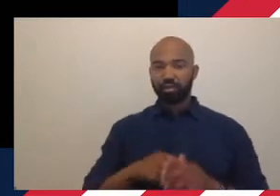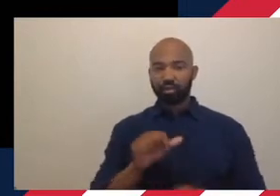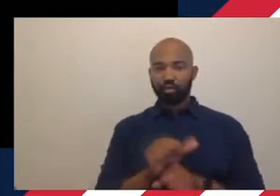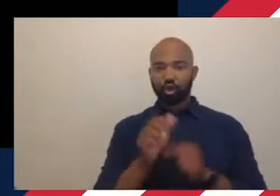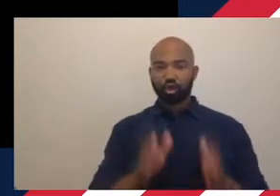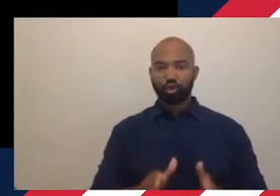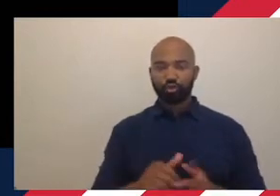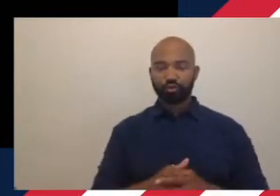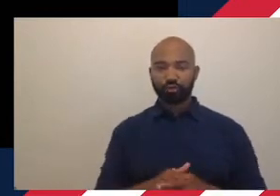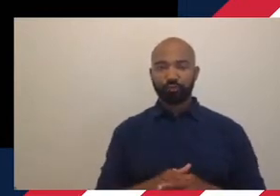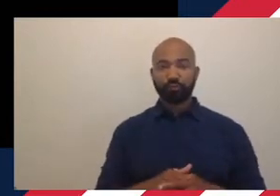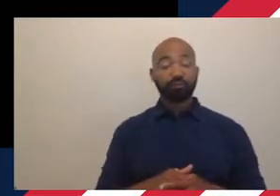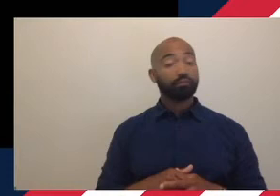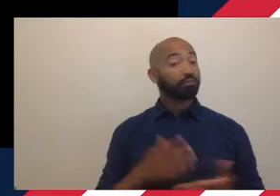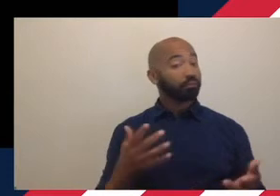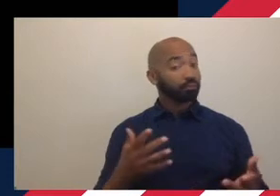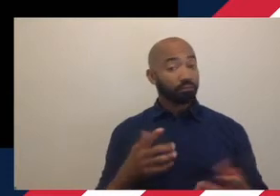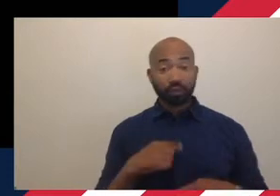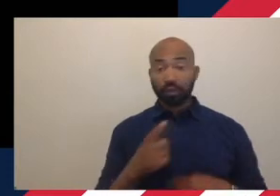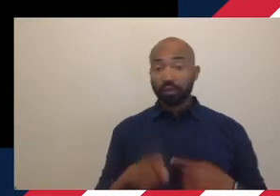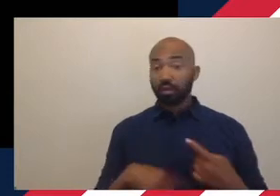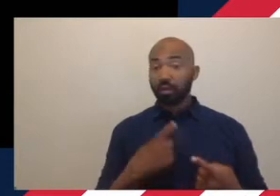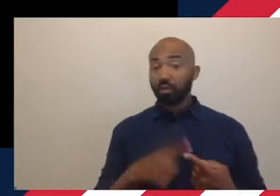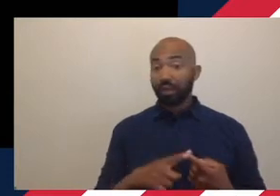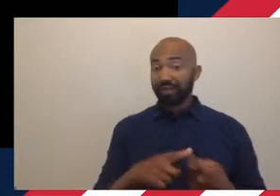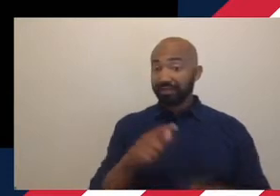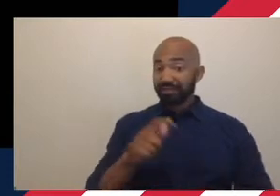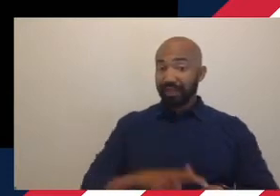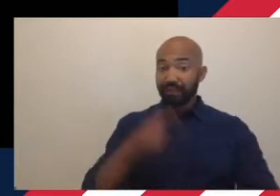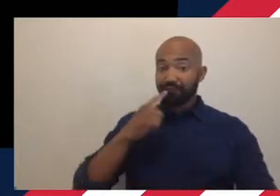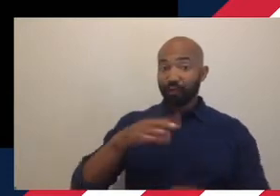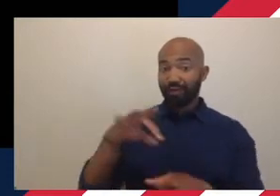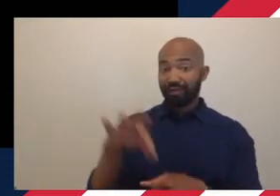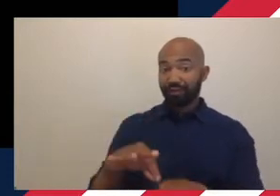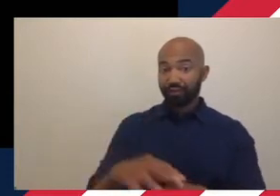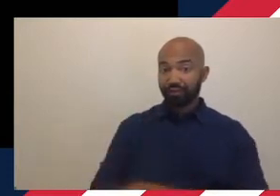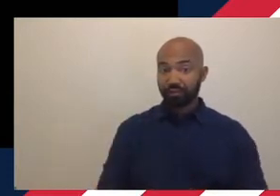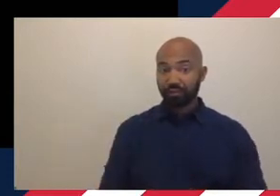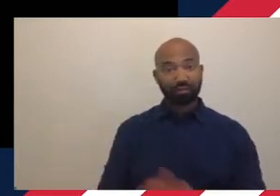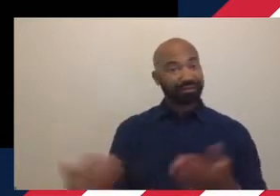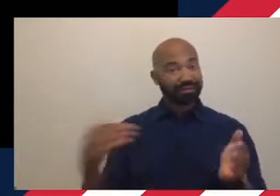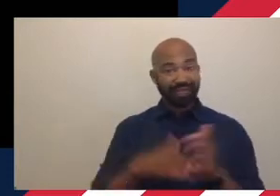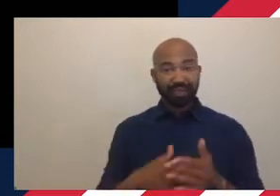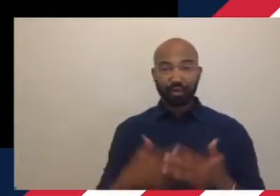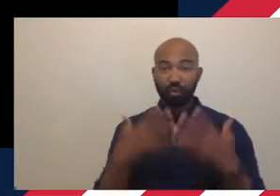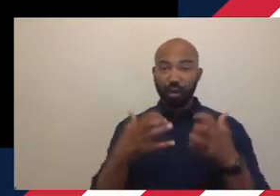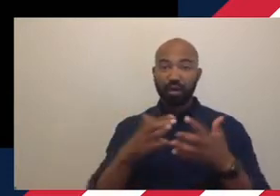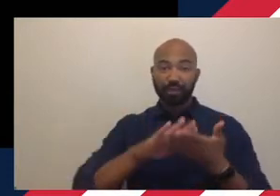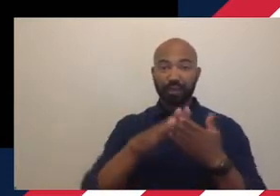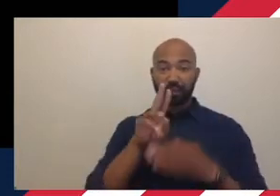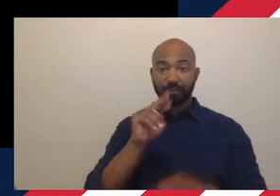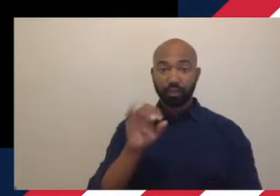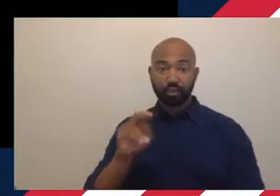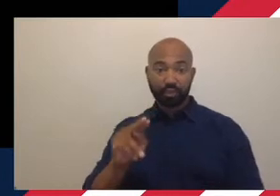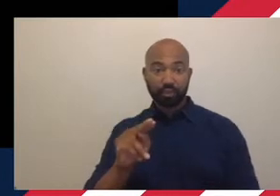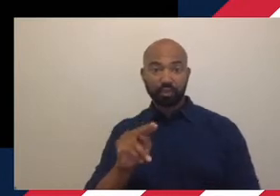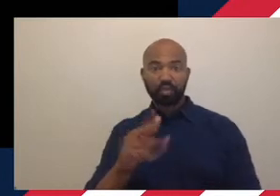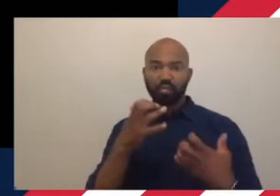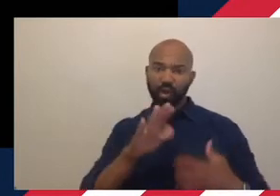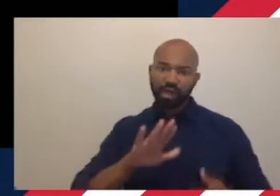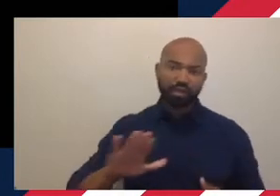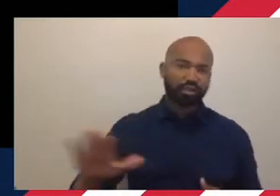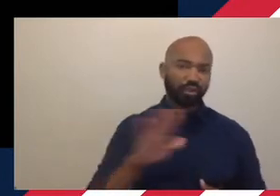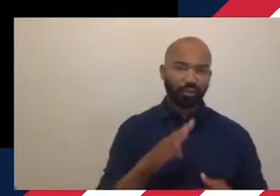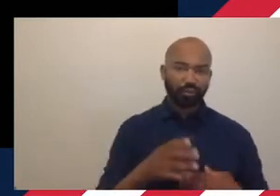when it's time for the election, again, we would love to be unionized, and we would definitely love your support because we do